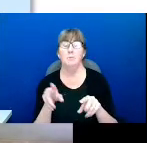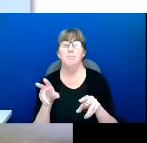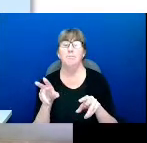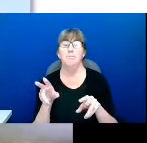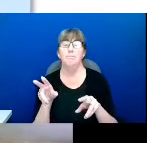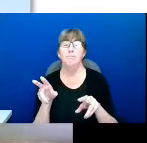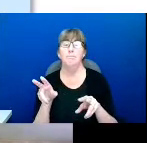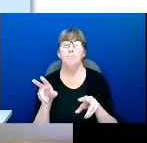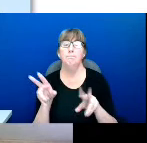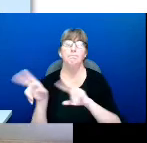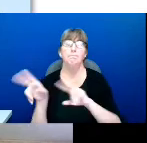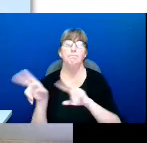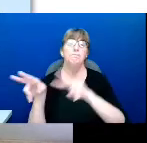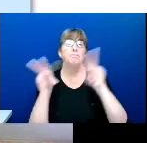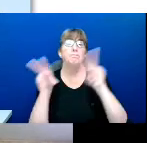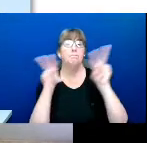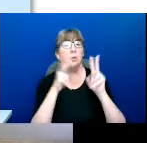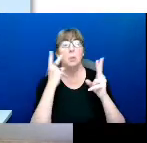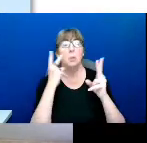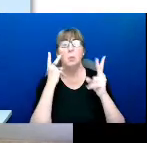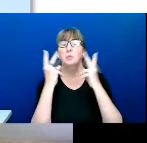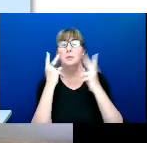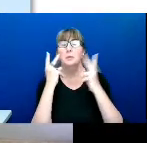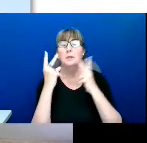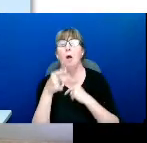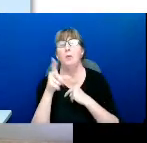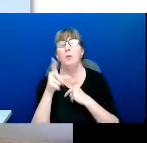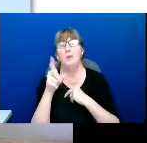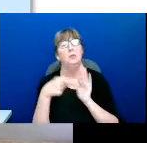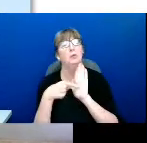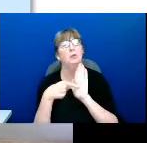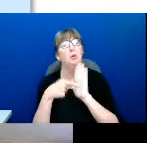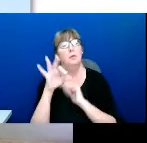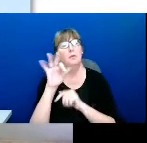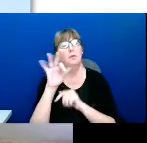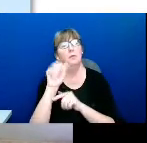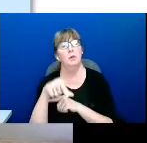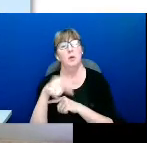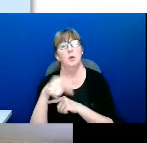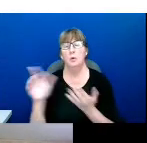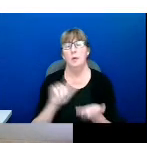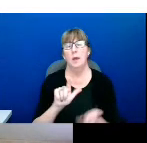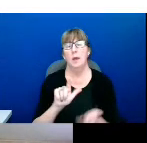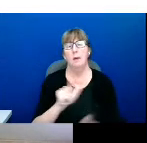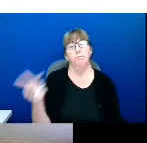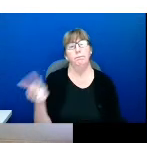of the presentation. So I'm going to turn it over to Mr. Balaban to go over the FAQs for you.